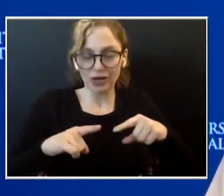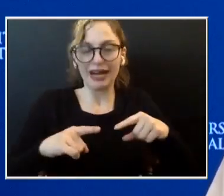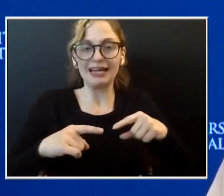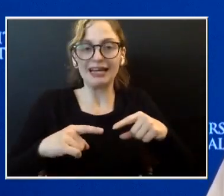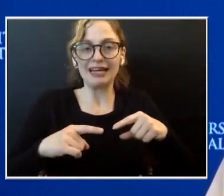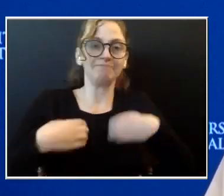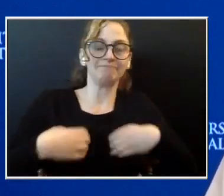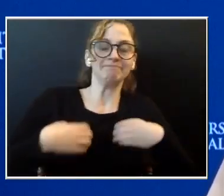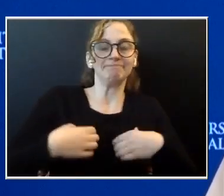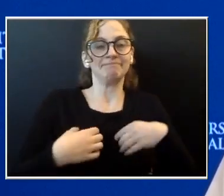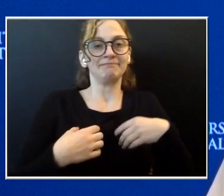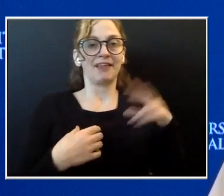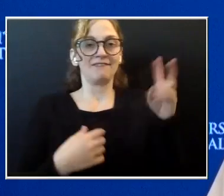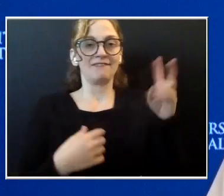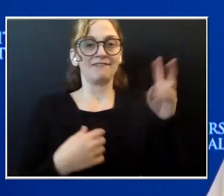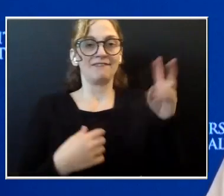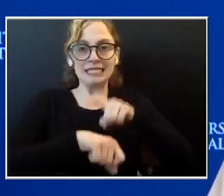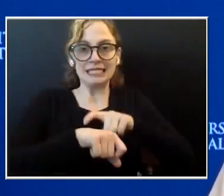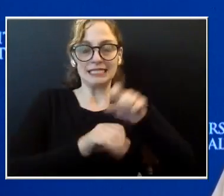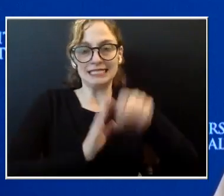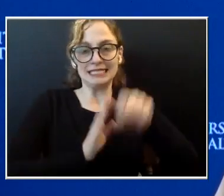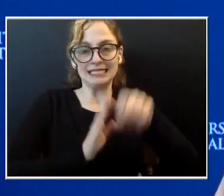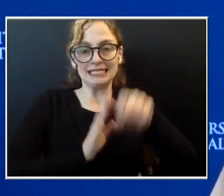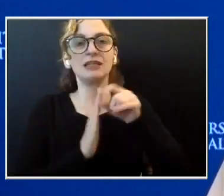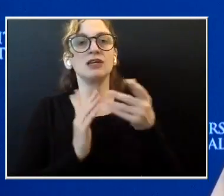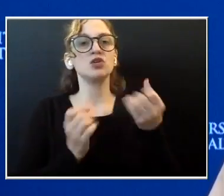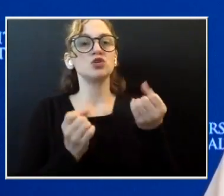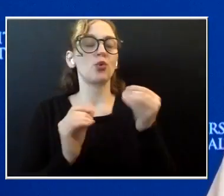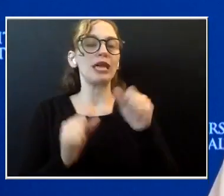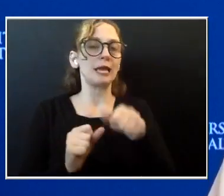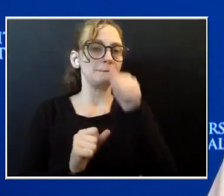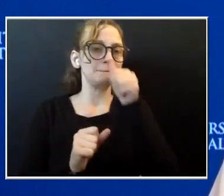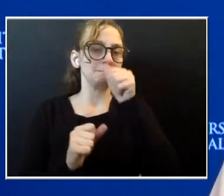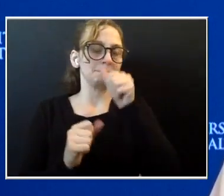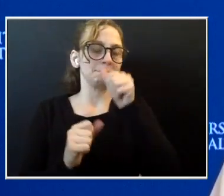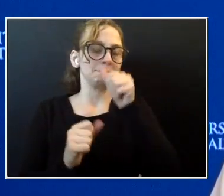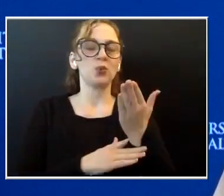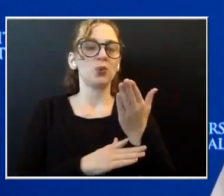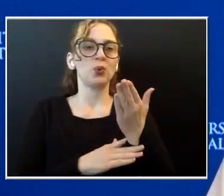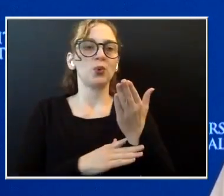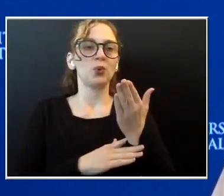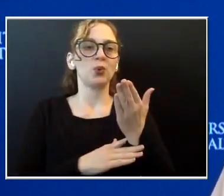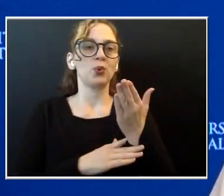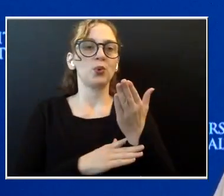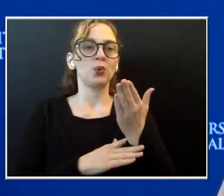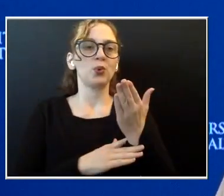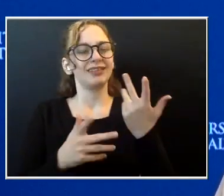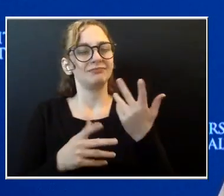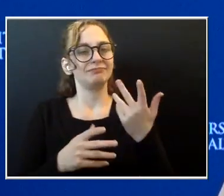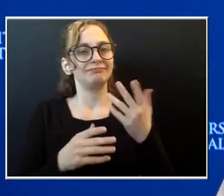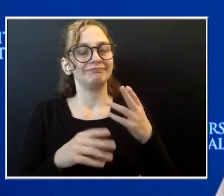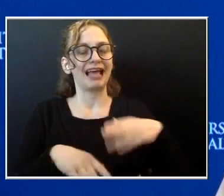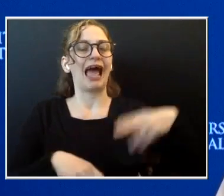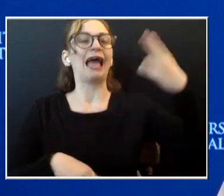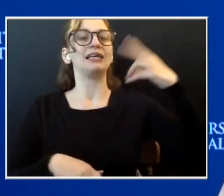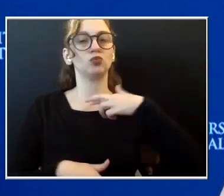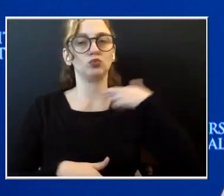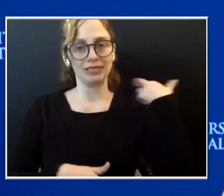the largest part, the greatest proportion, when that virus is circulating the most, to reduce your risk